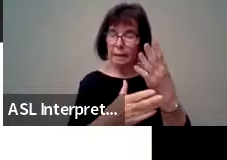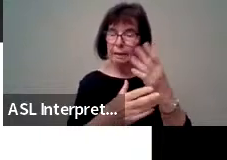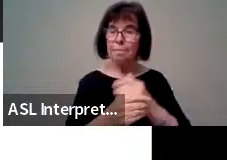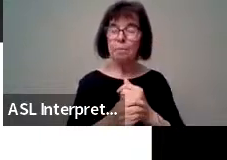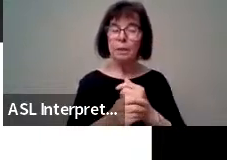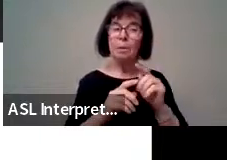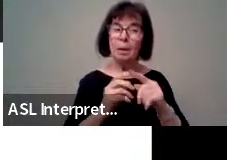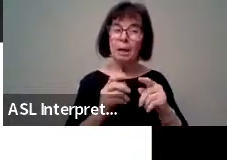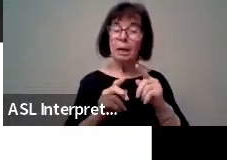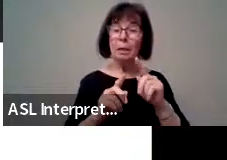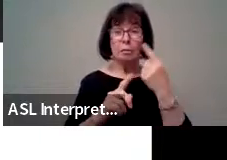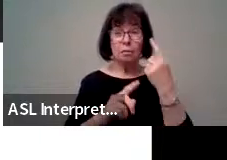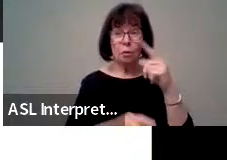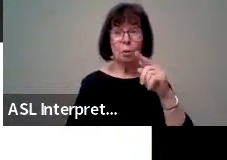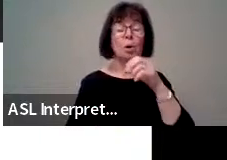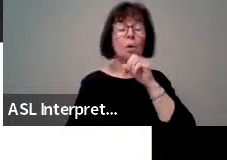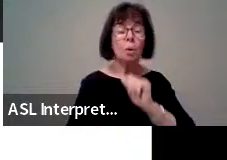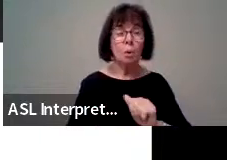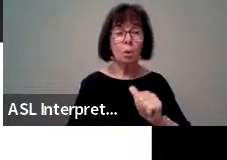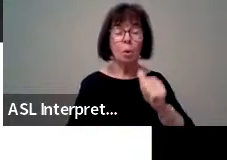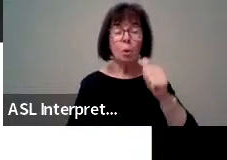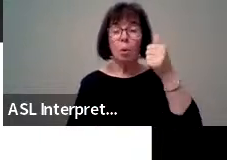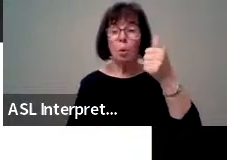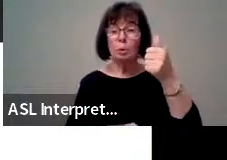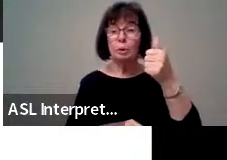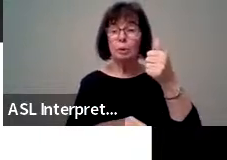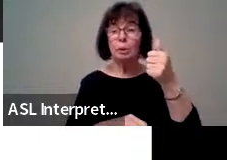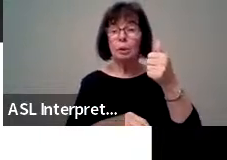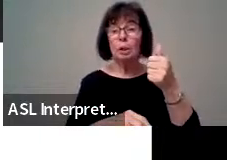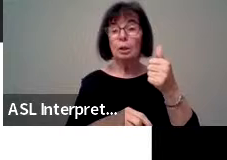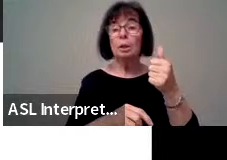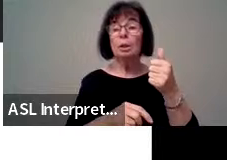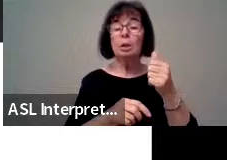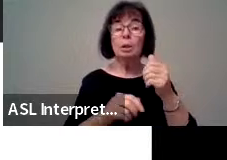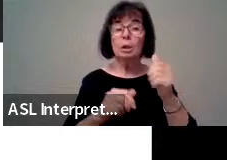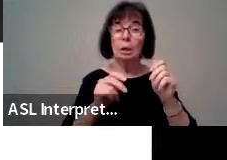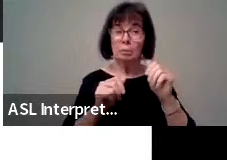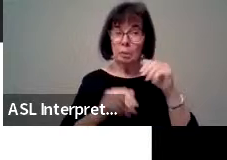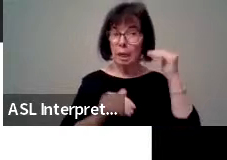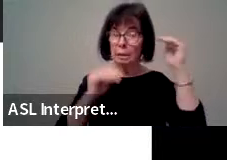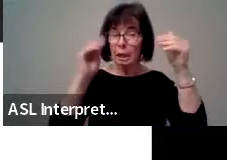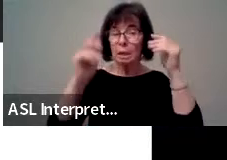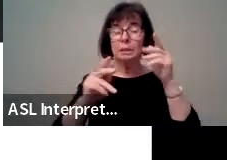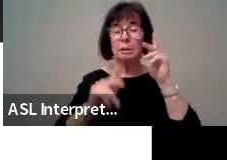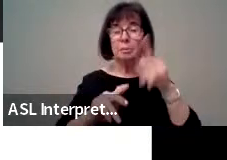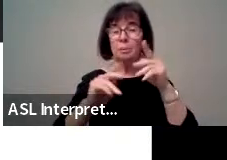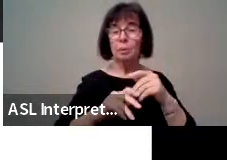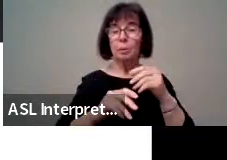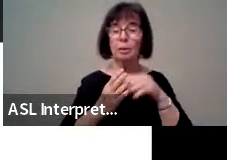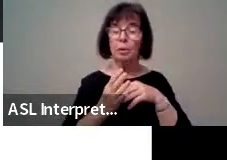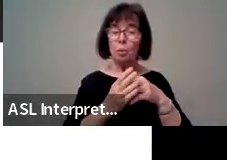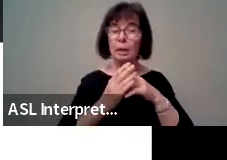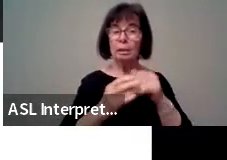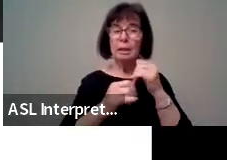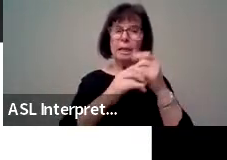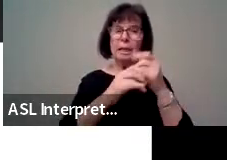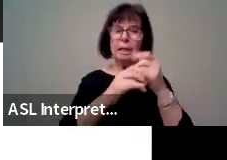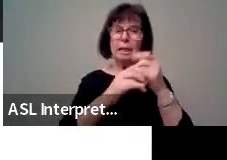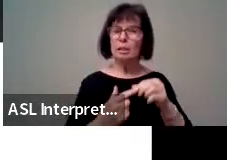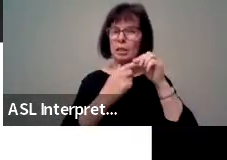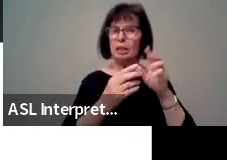older adults, and people who are severely immune compromised, especially if they're far out from their booster, they've never had COVID,